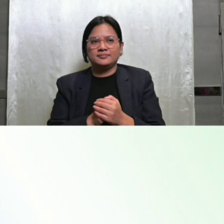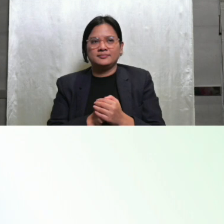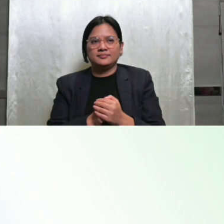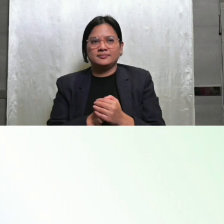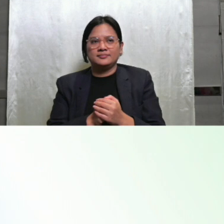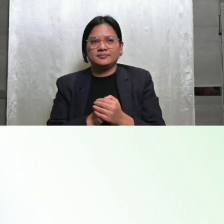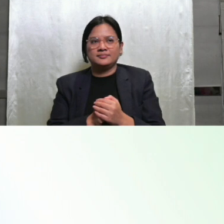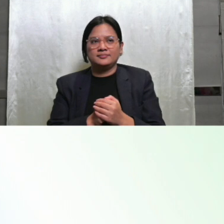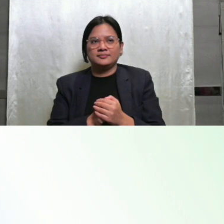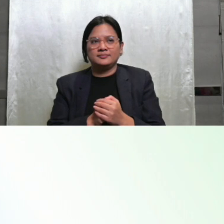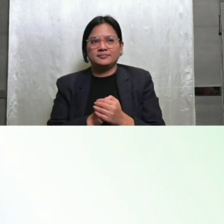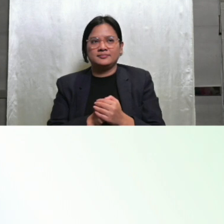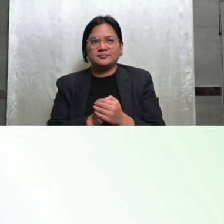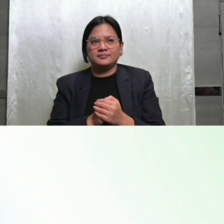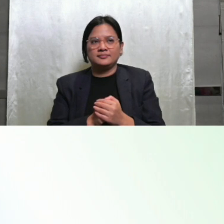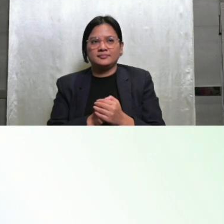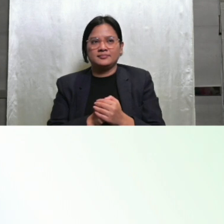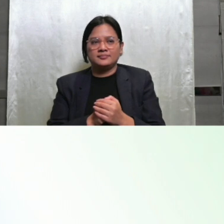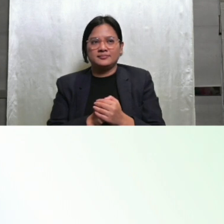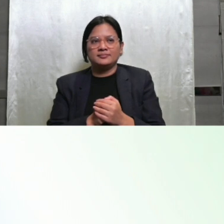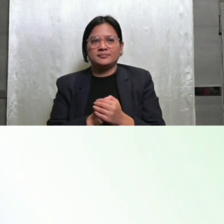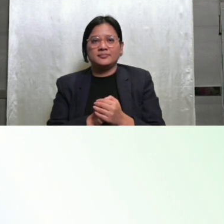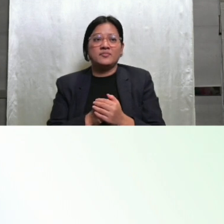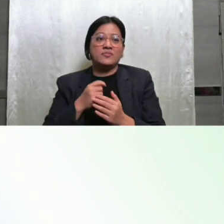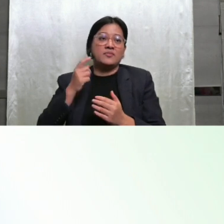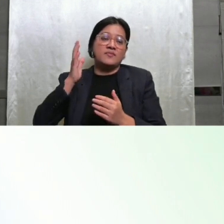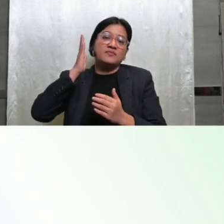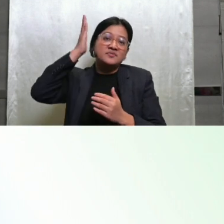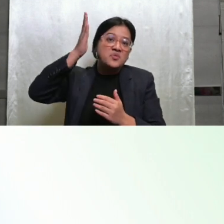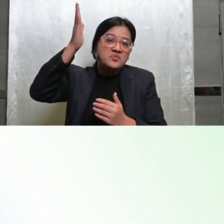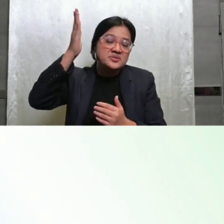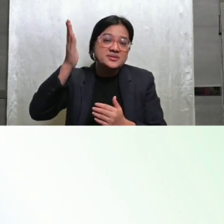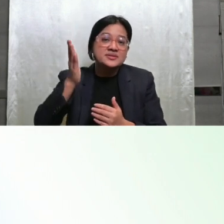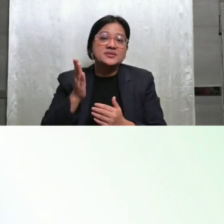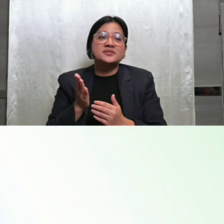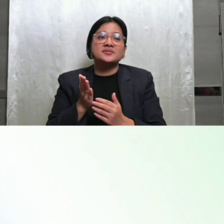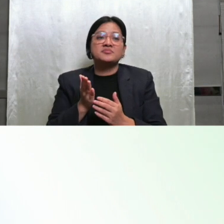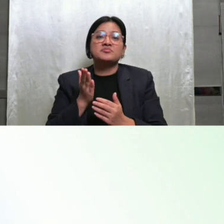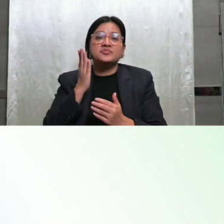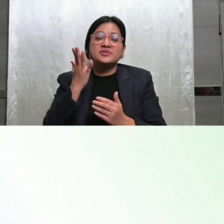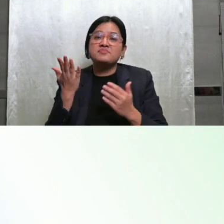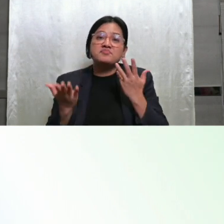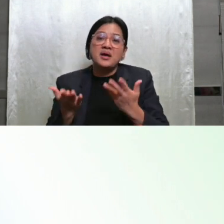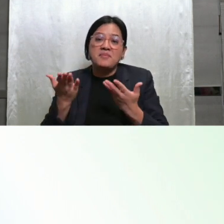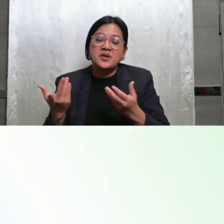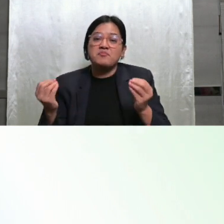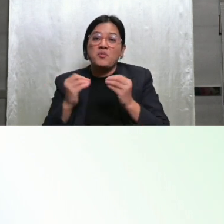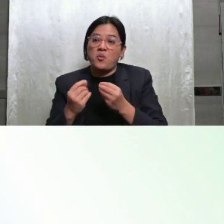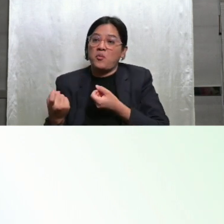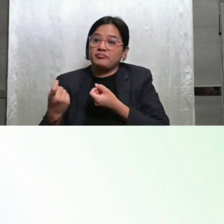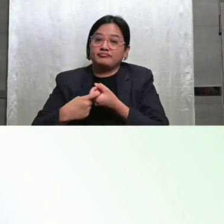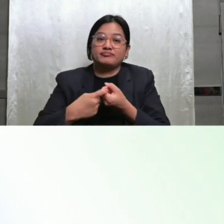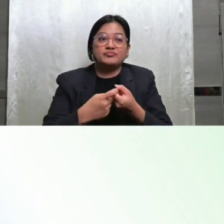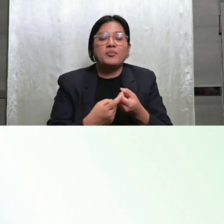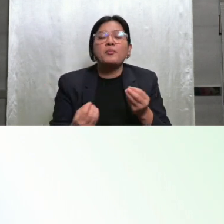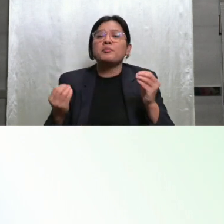looking forward to different partnerships, is to bring AI learning bot, Newsbot and Quizbot, that not only